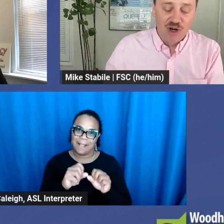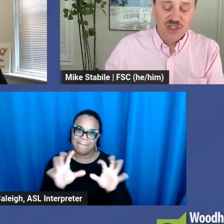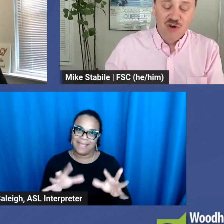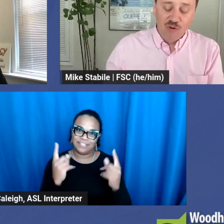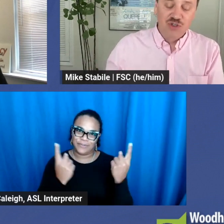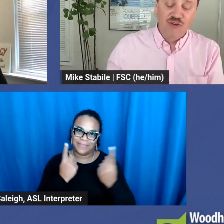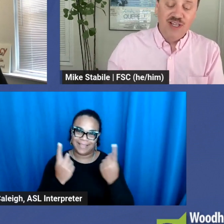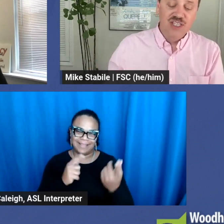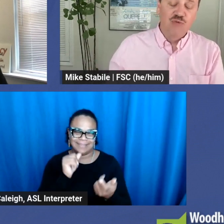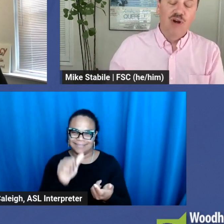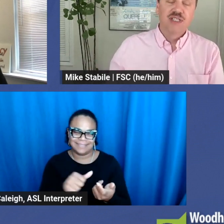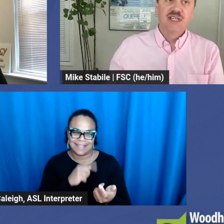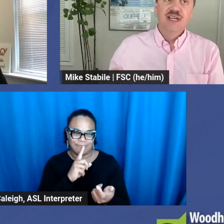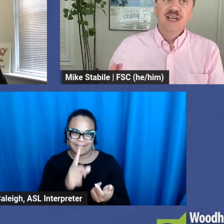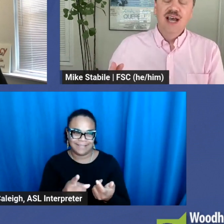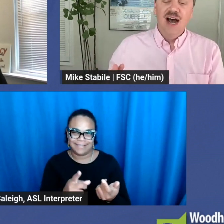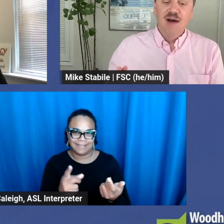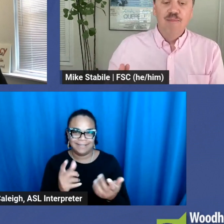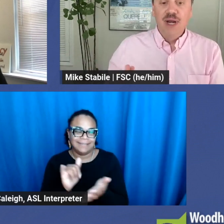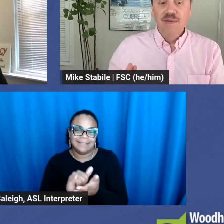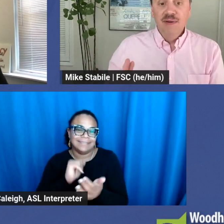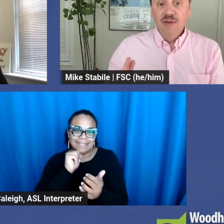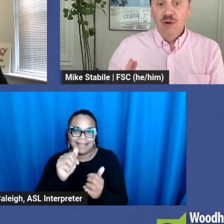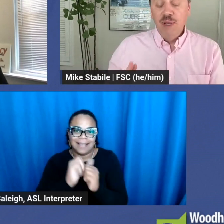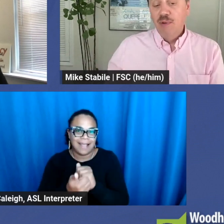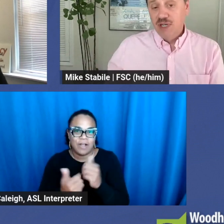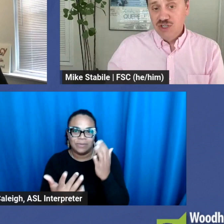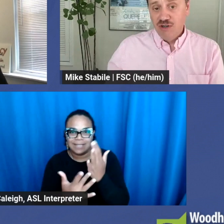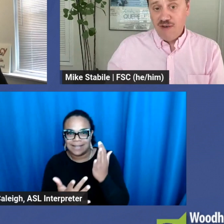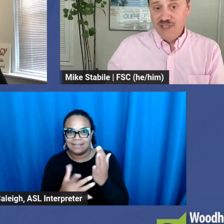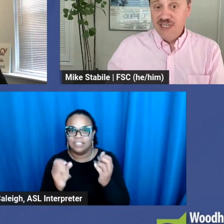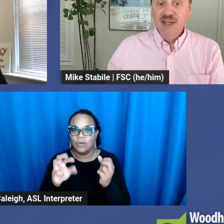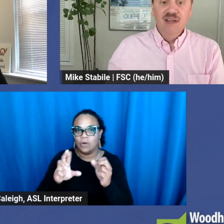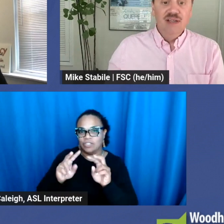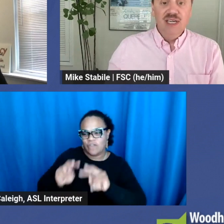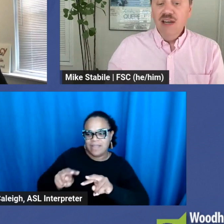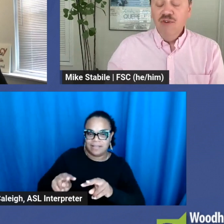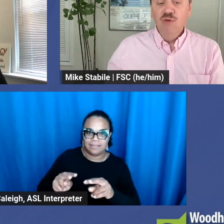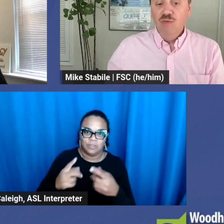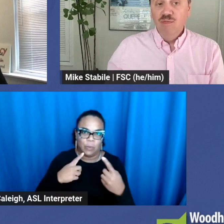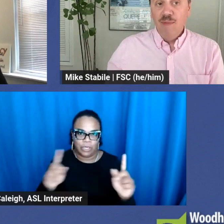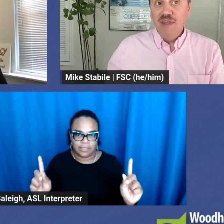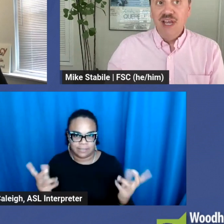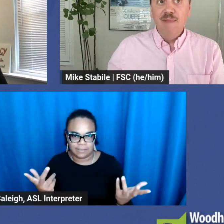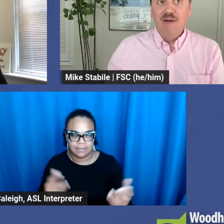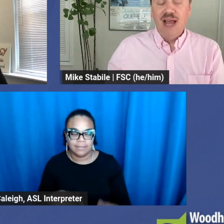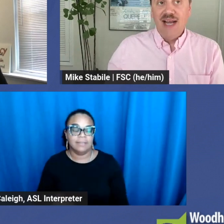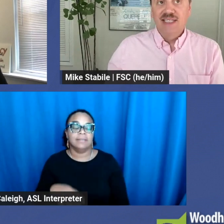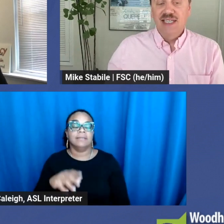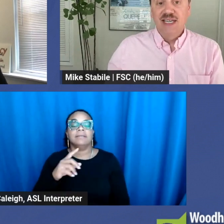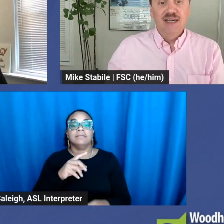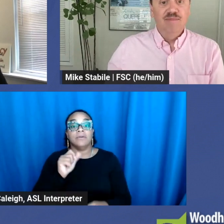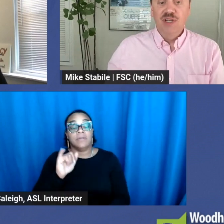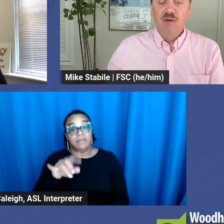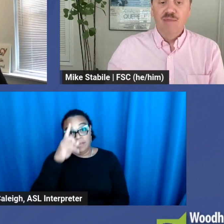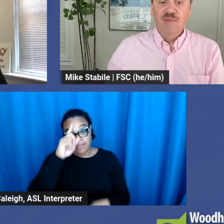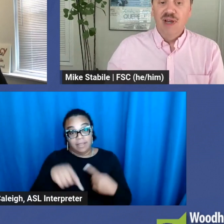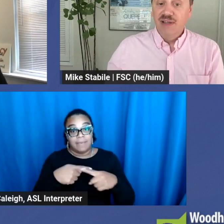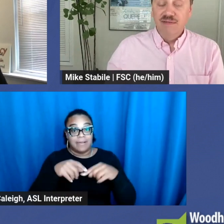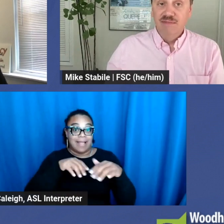technology works or surveillance works. But, people are concerned, obviously, if think about